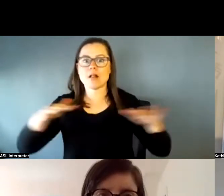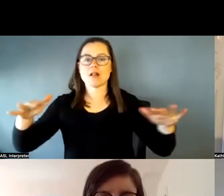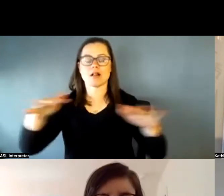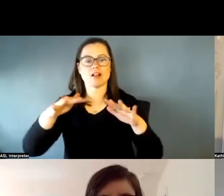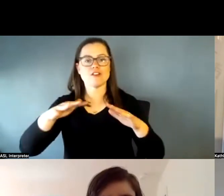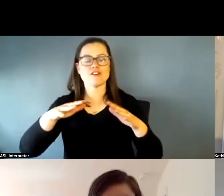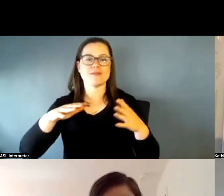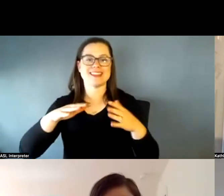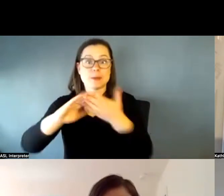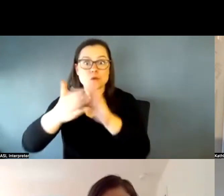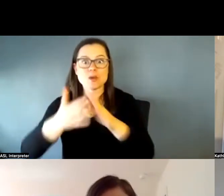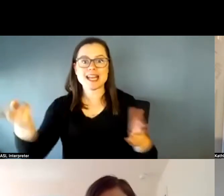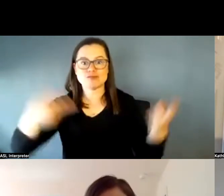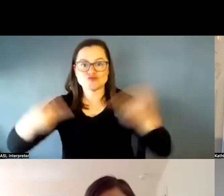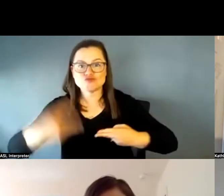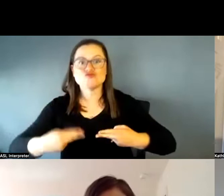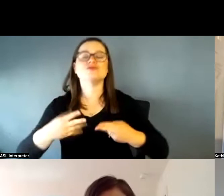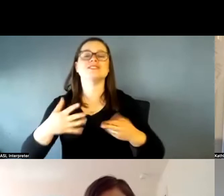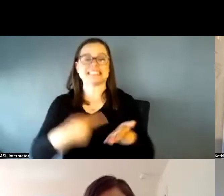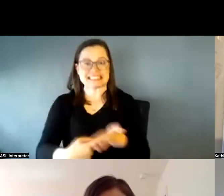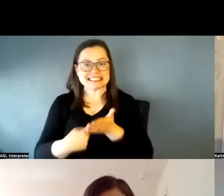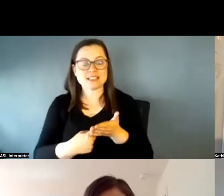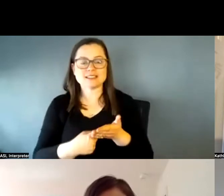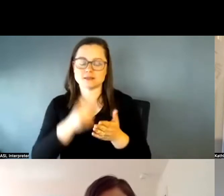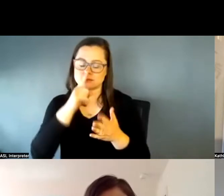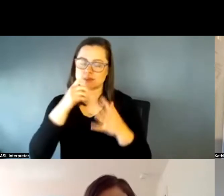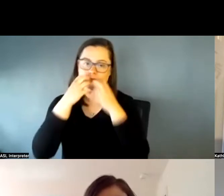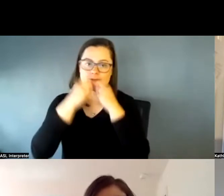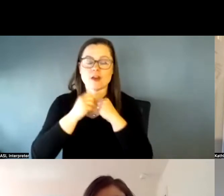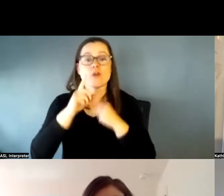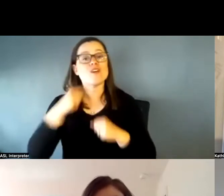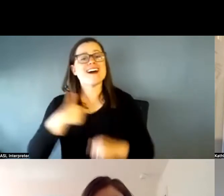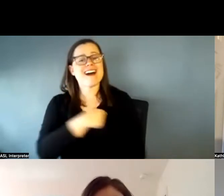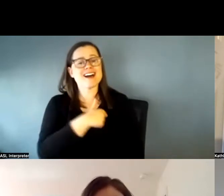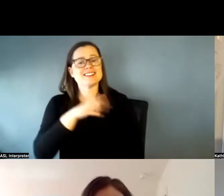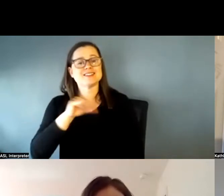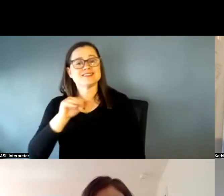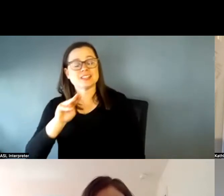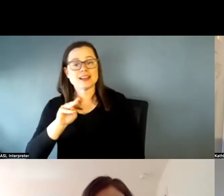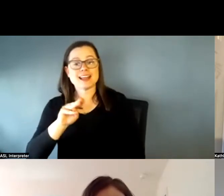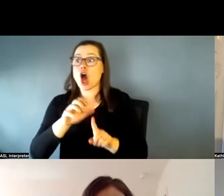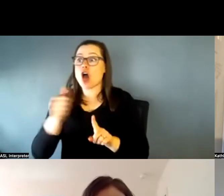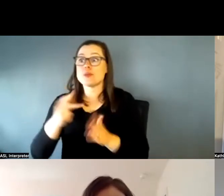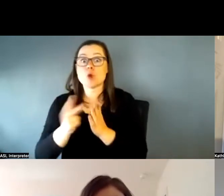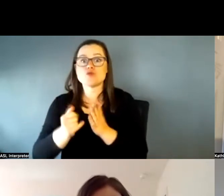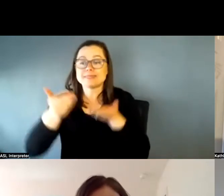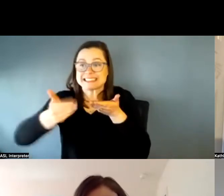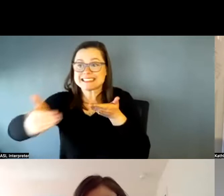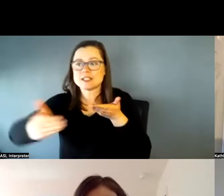conversation today. And for us, we hope this program and others like it will center kind of the inquiry